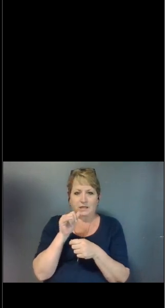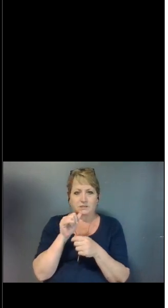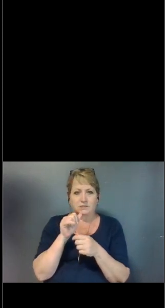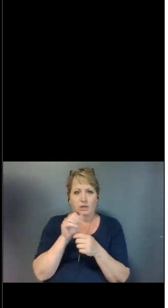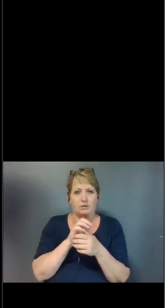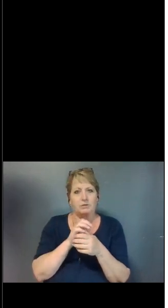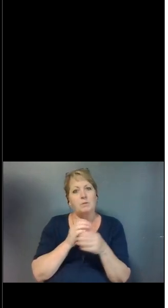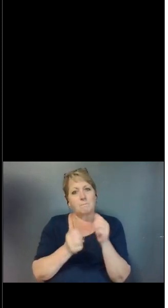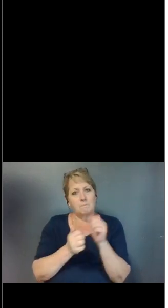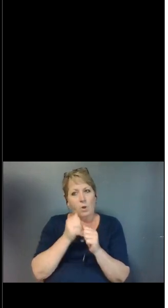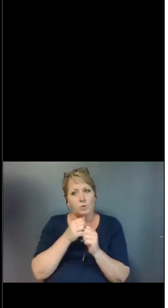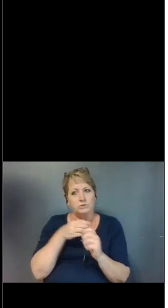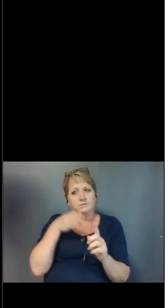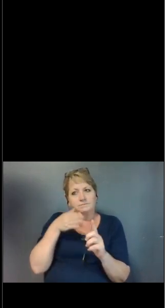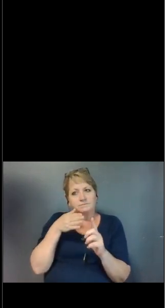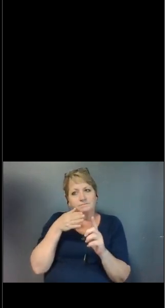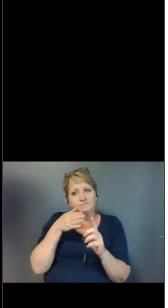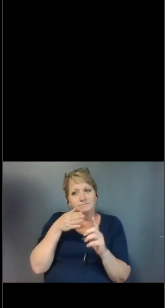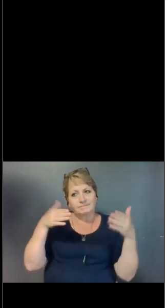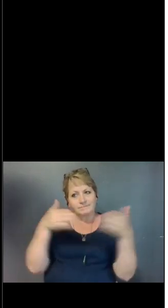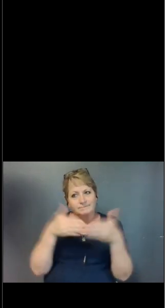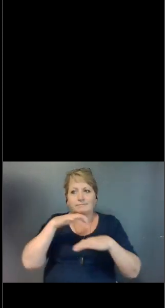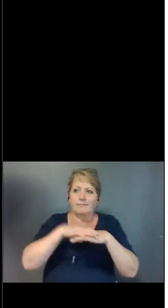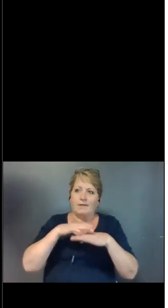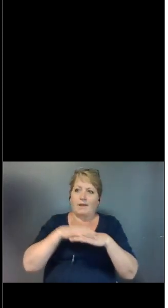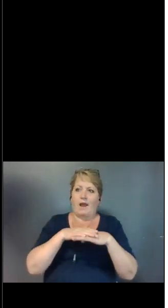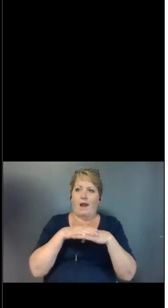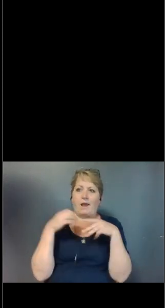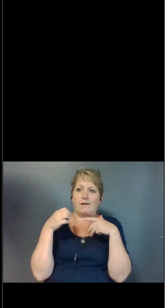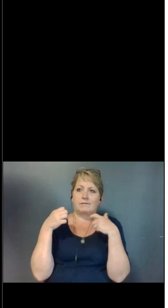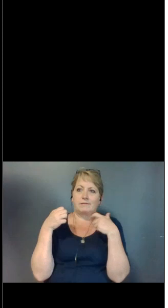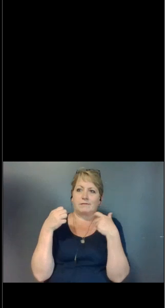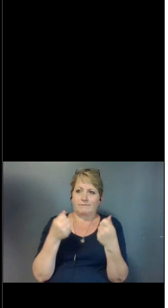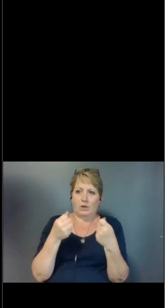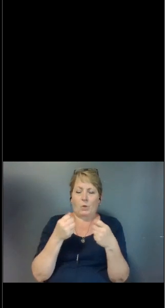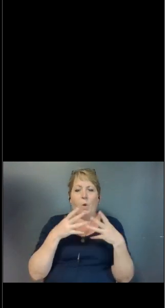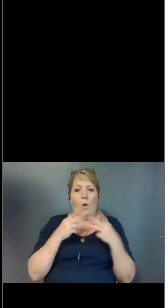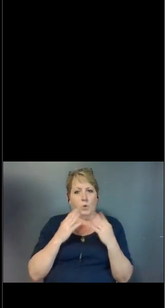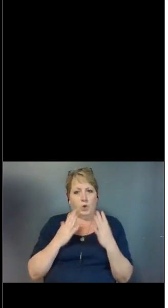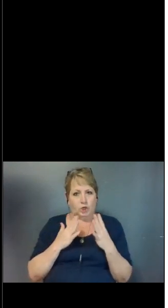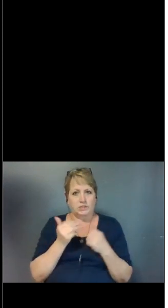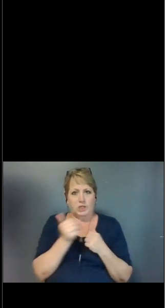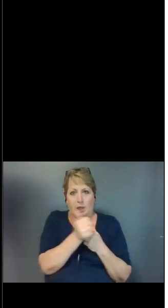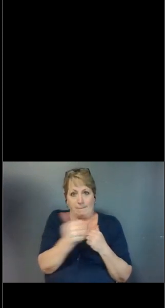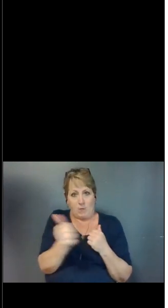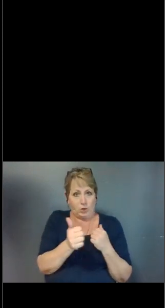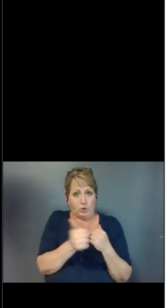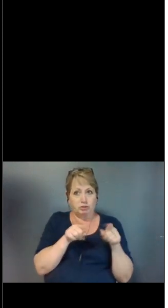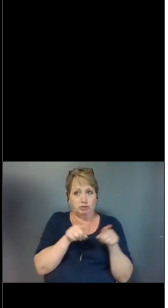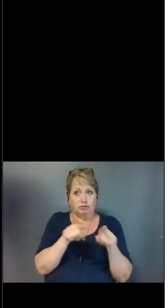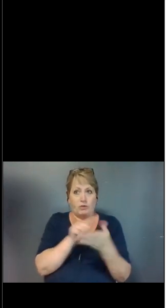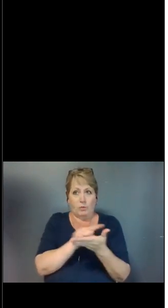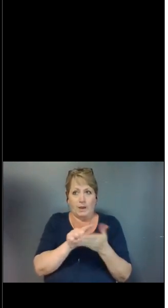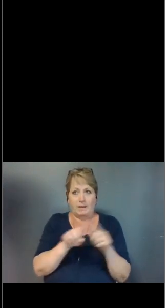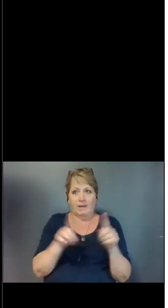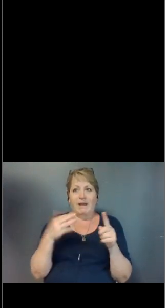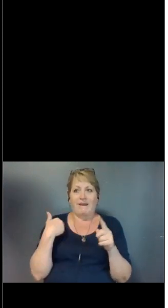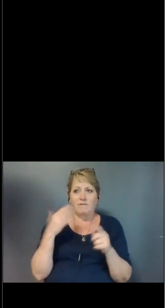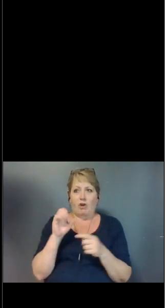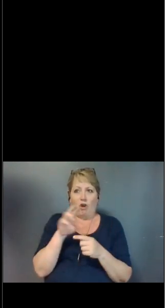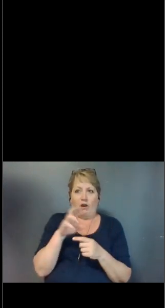owners who commute during the week but have a car that they can park at the Fashion